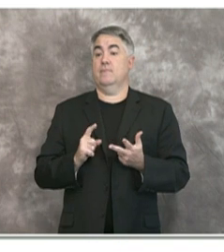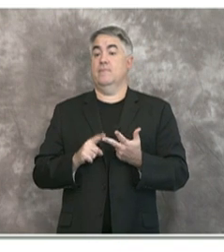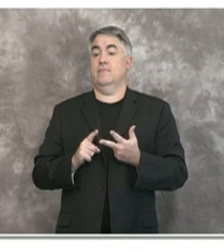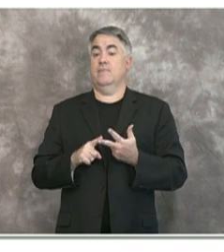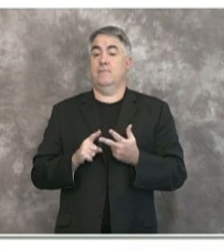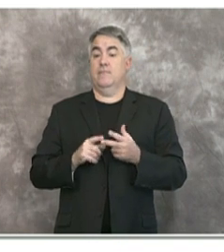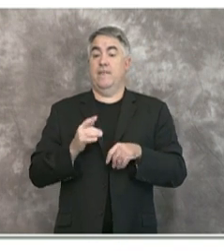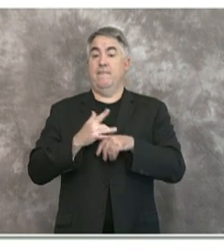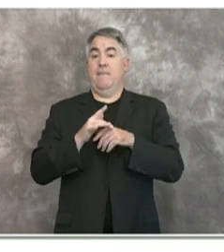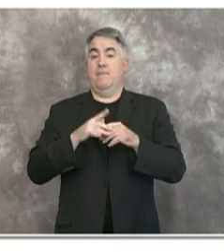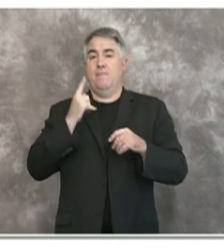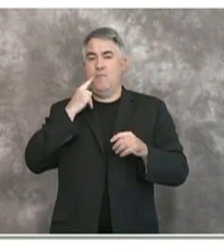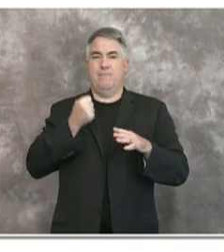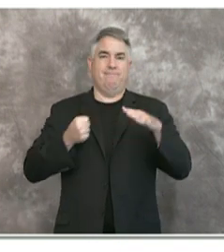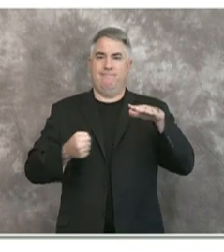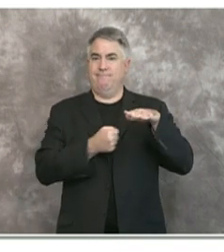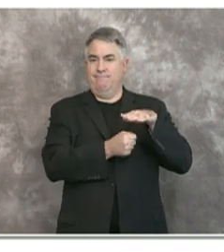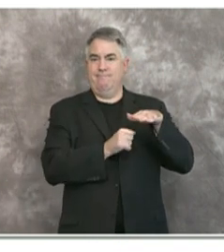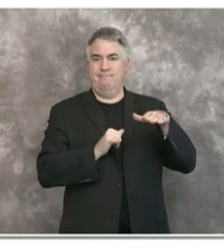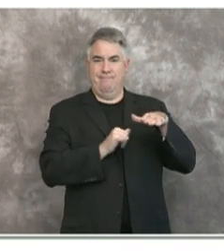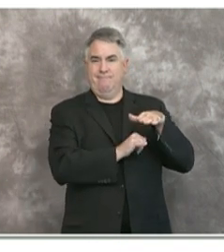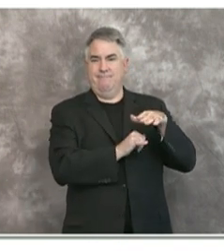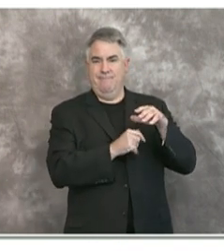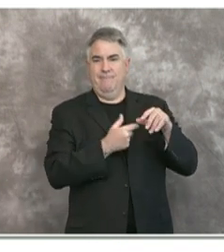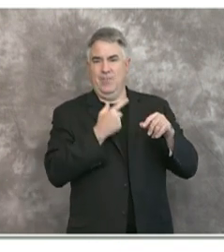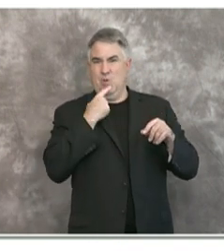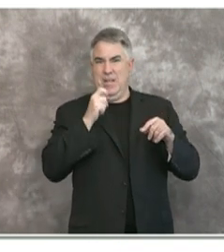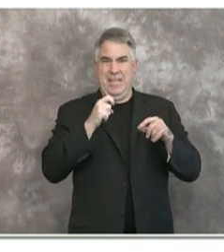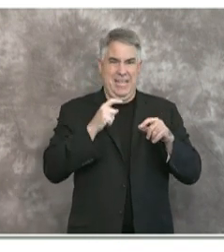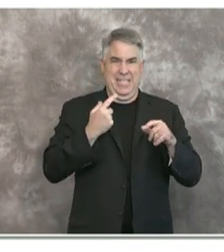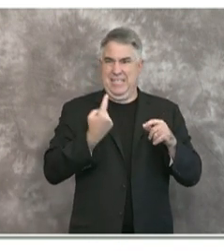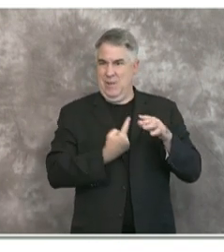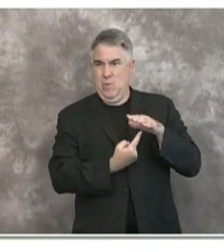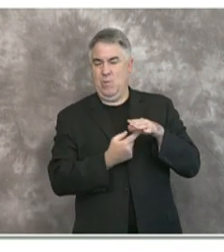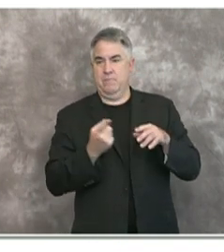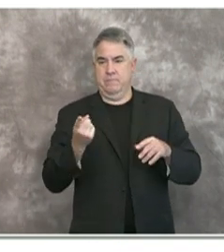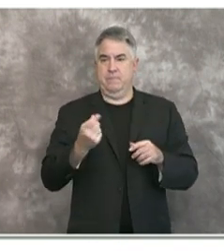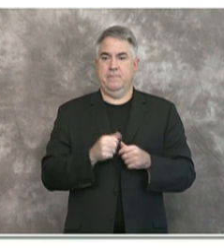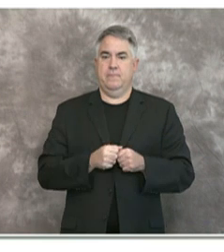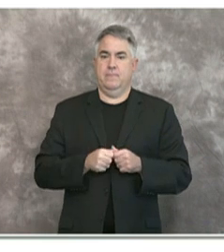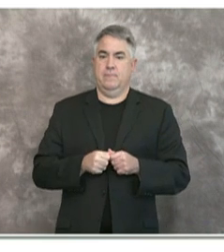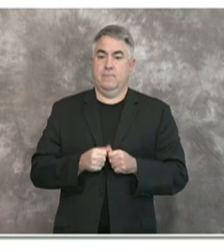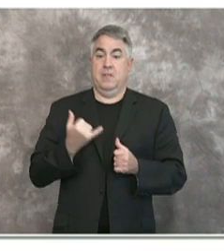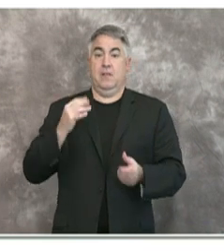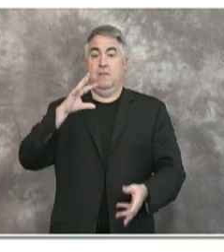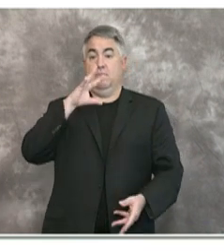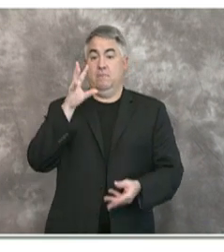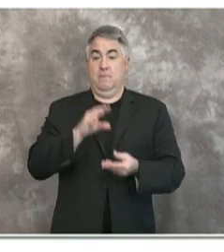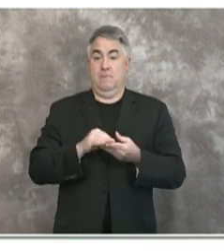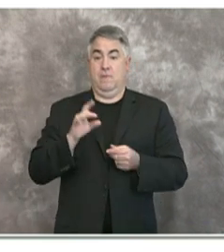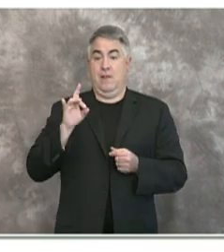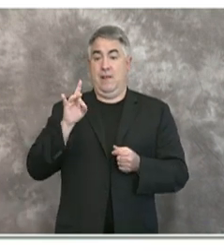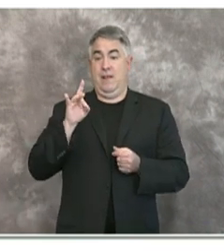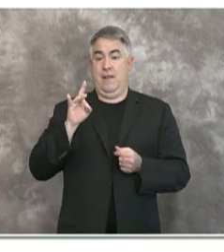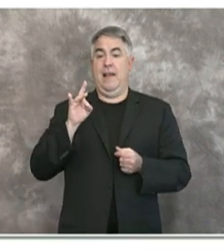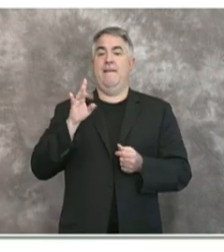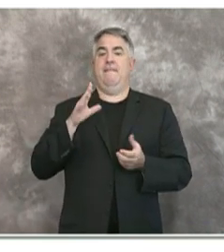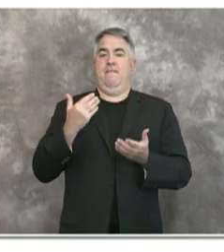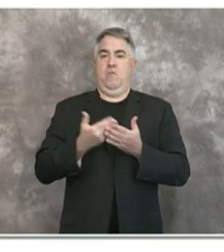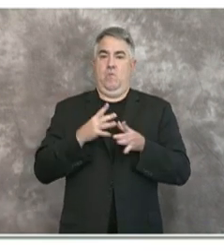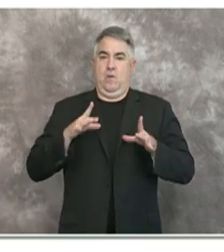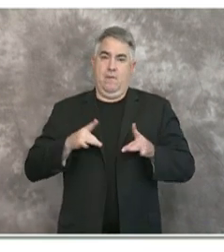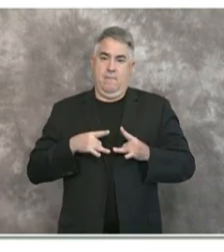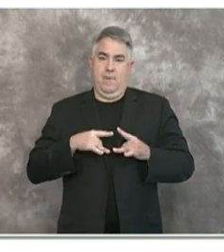public health motel rooms for folks who need them for isolation. For today's total, we're reporting 85 new positive cases.